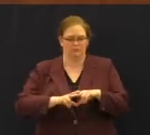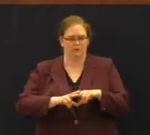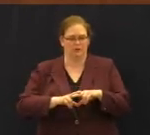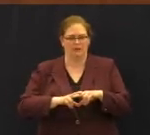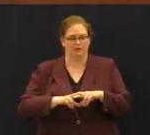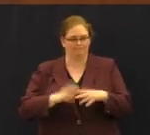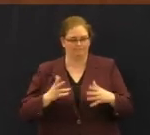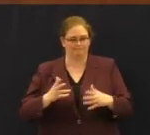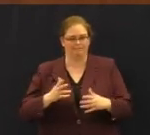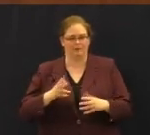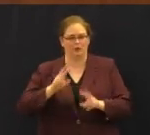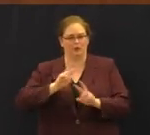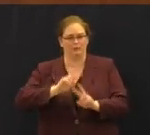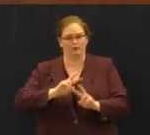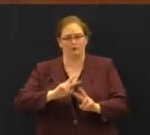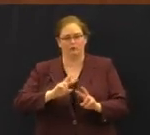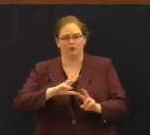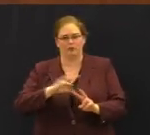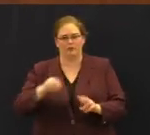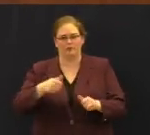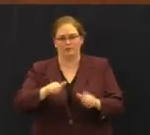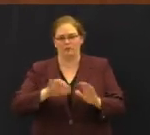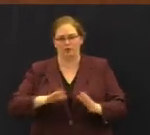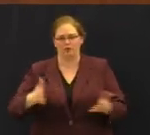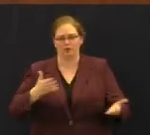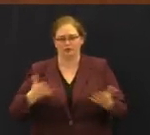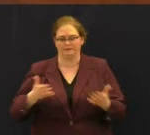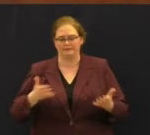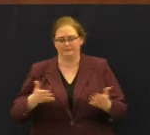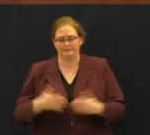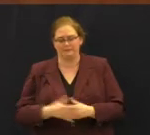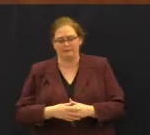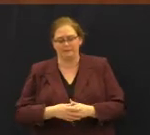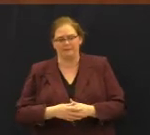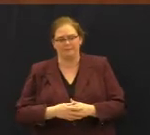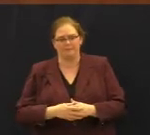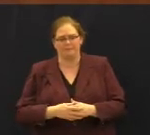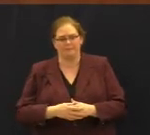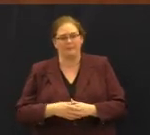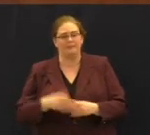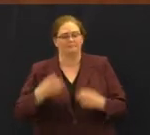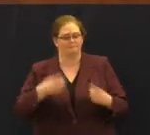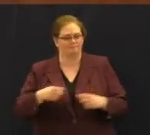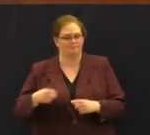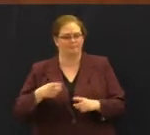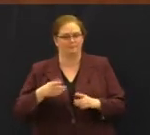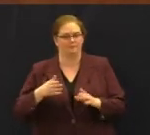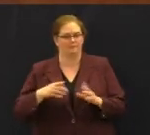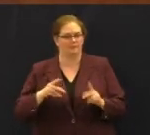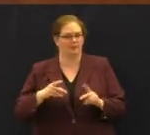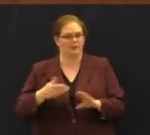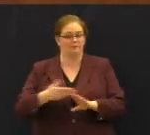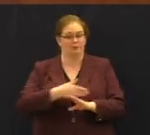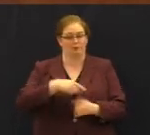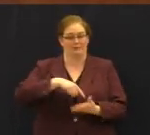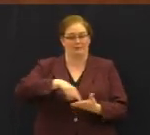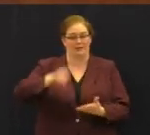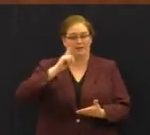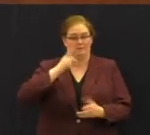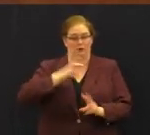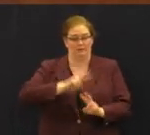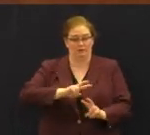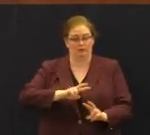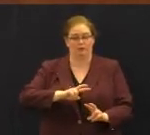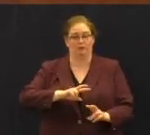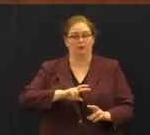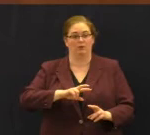the funeral and burial services area. There have been instances of people who have prepaid for funerals that have not